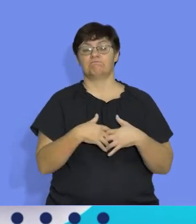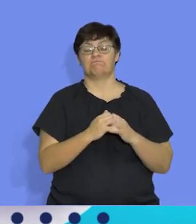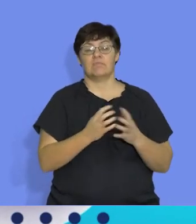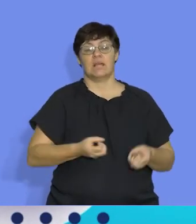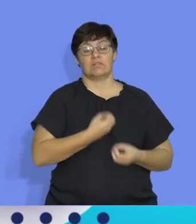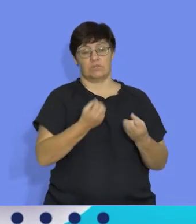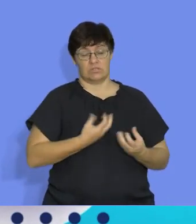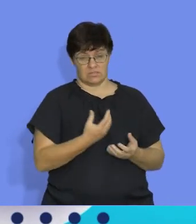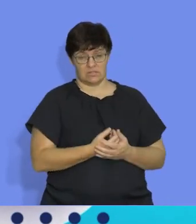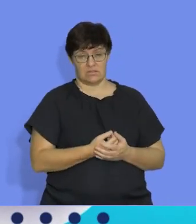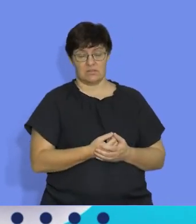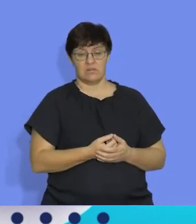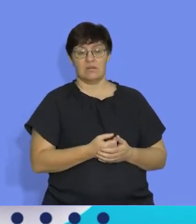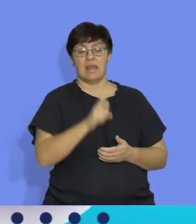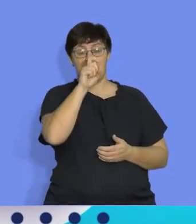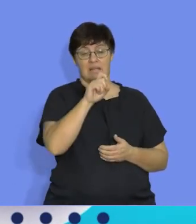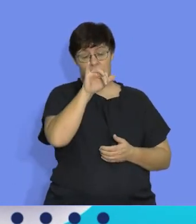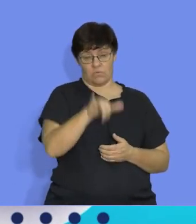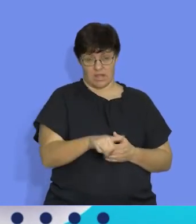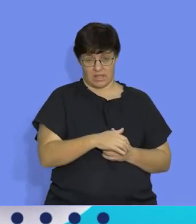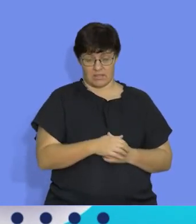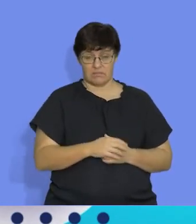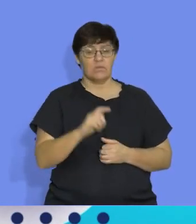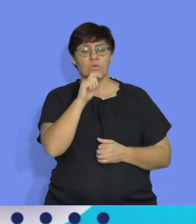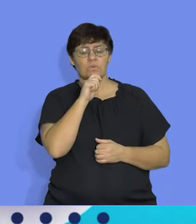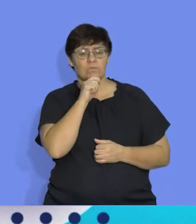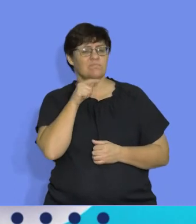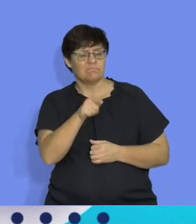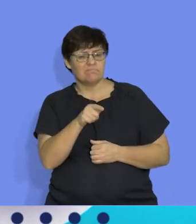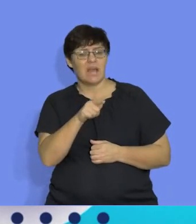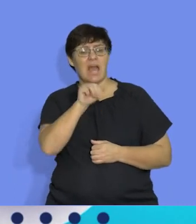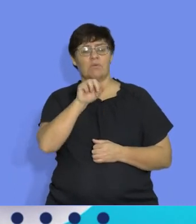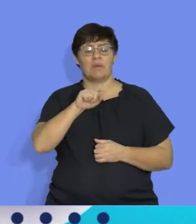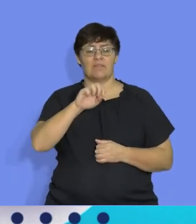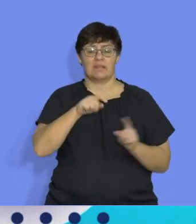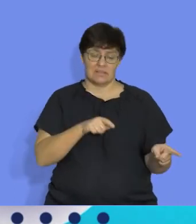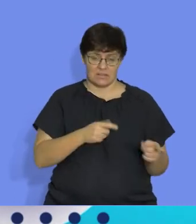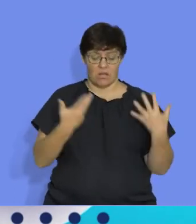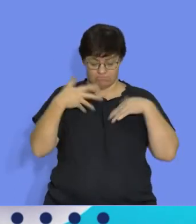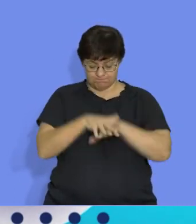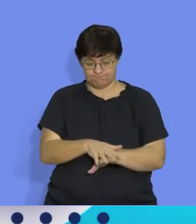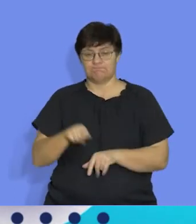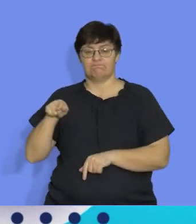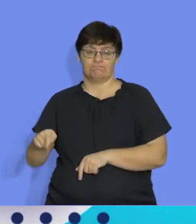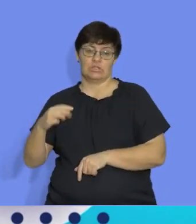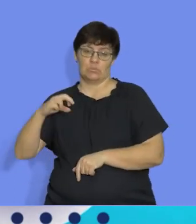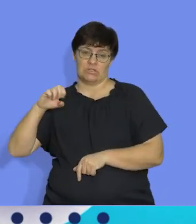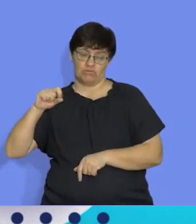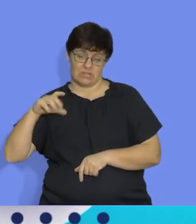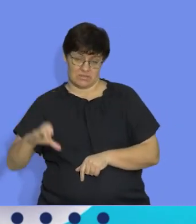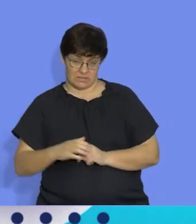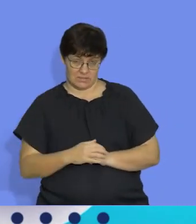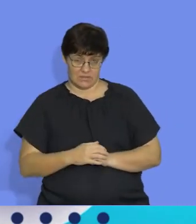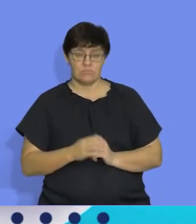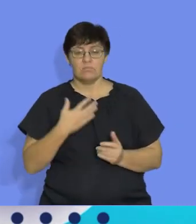create expressions involving X and Y using the fact that it's an arithmetic combined with a geometric